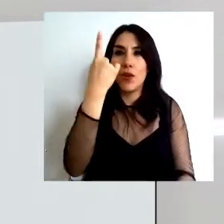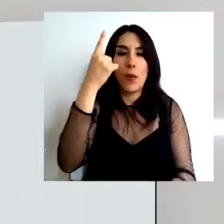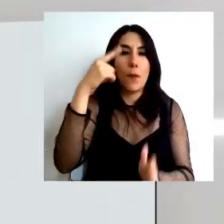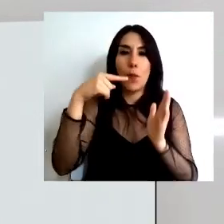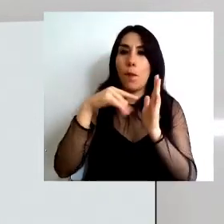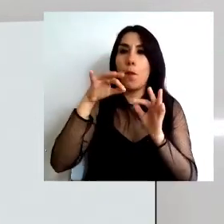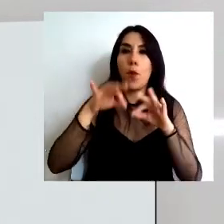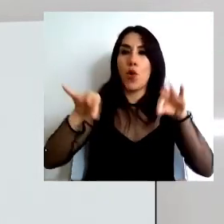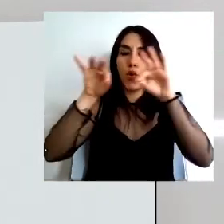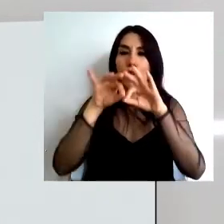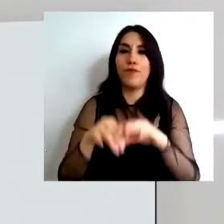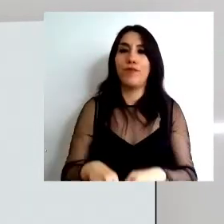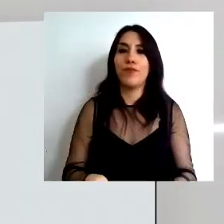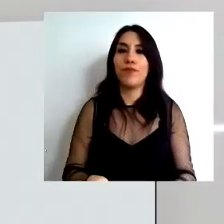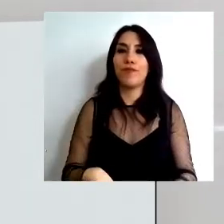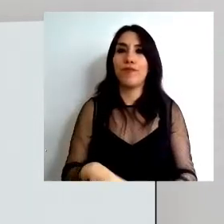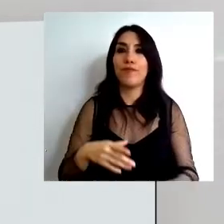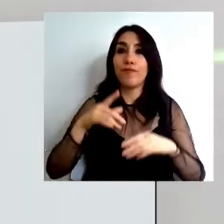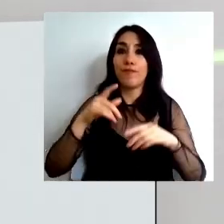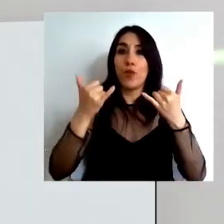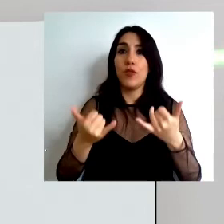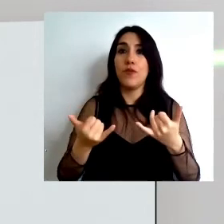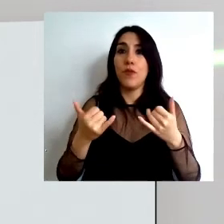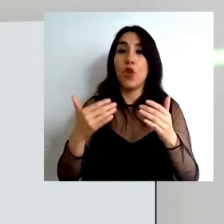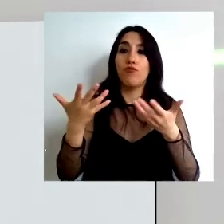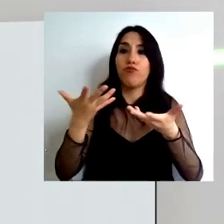our conversation on